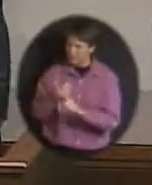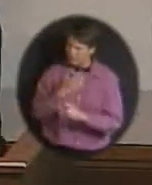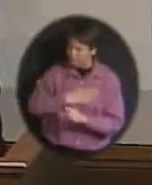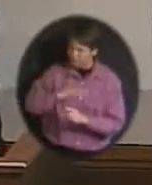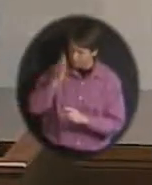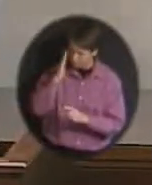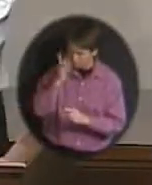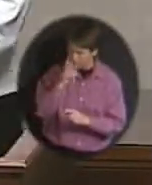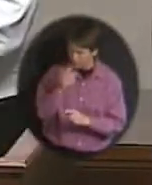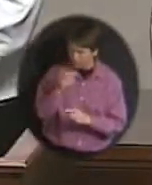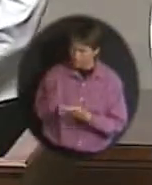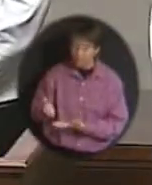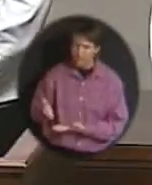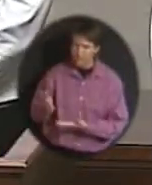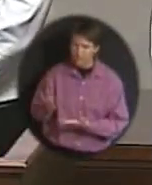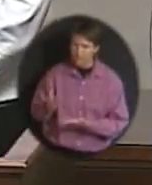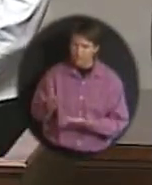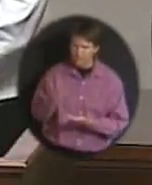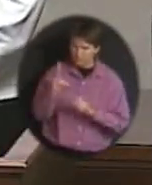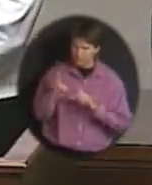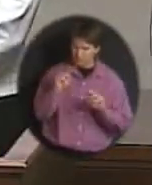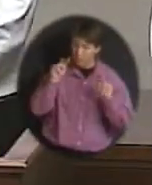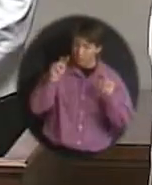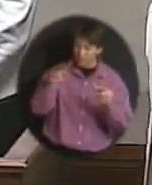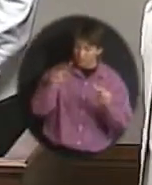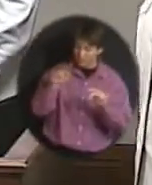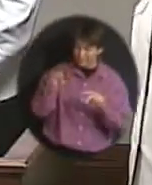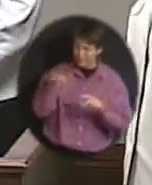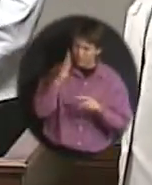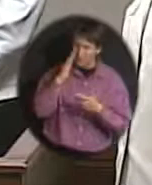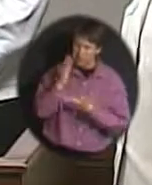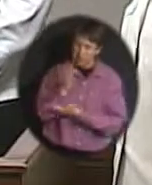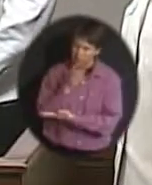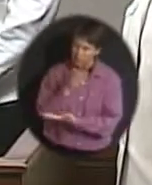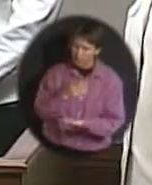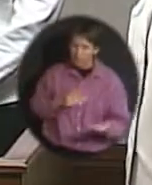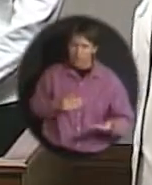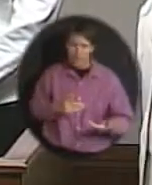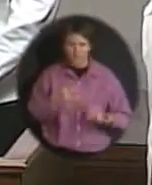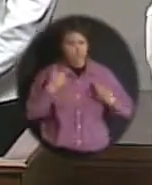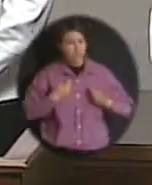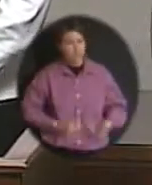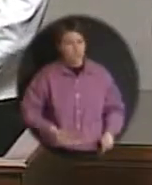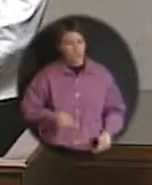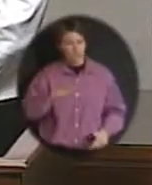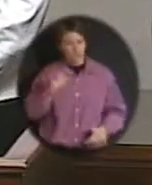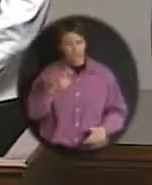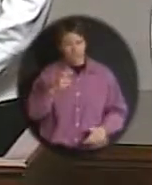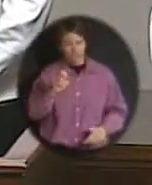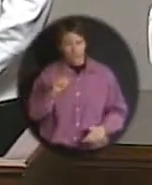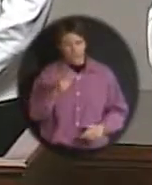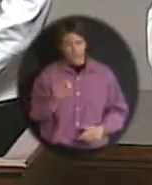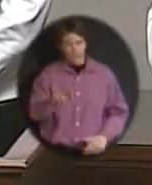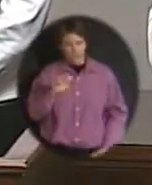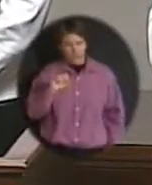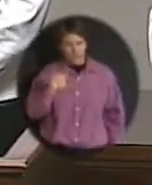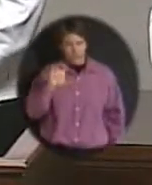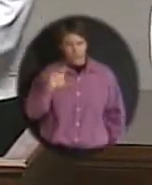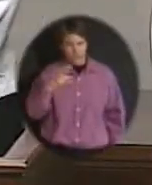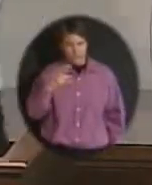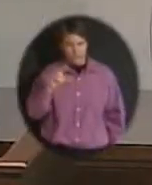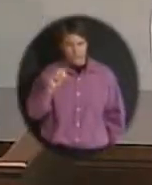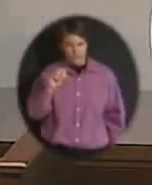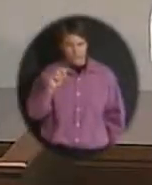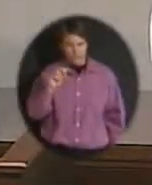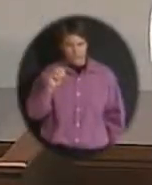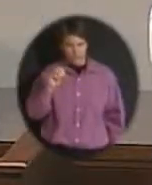so sorry. We have the viewing audience, and they'll be Okay. seeing this, and so they know who you are and what Okay. you do. My name is Heather Schoonover, and I'm the community liaison